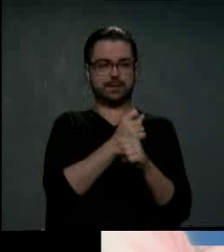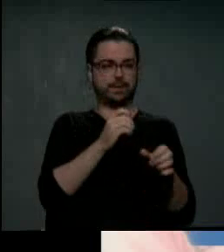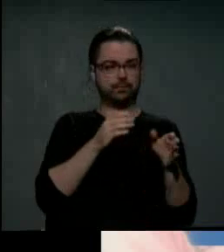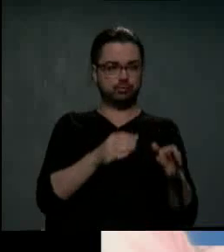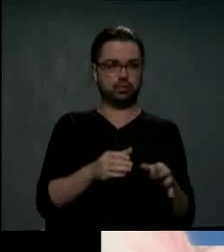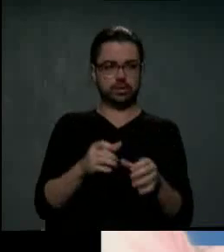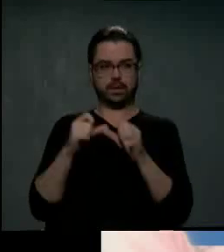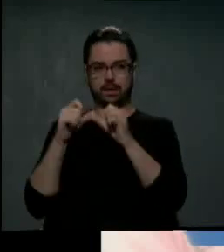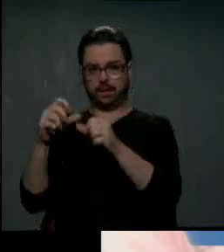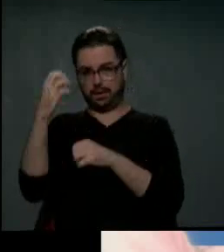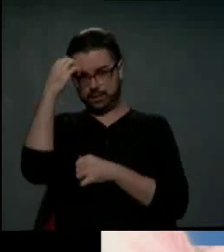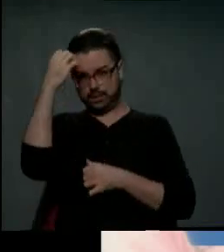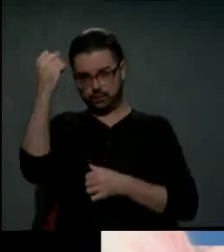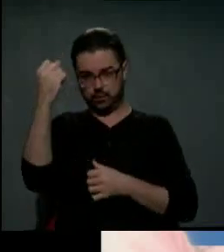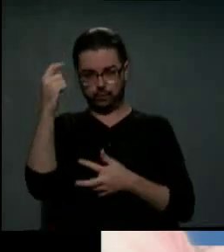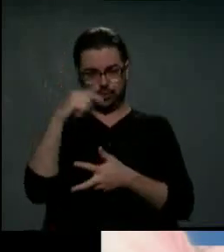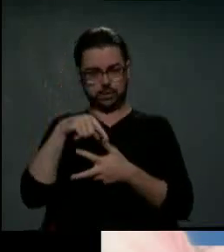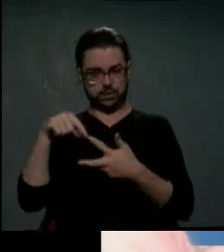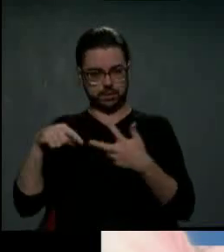lasting memories. So